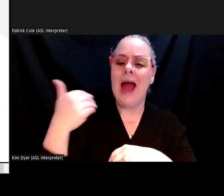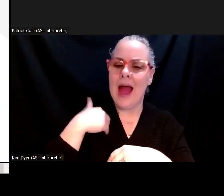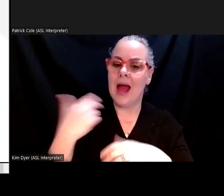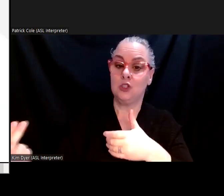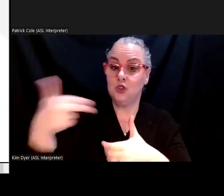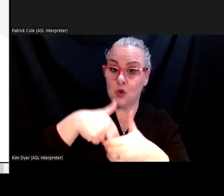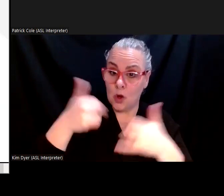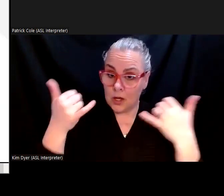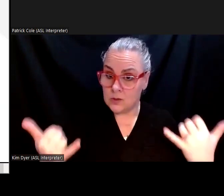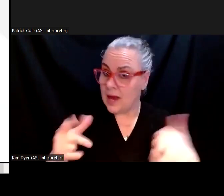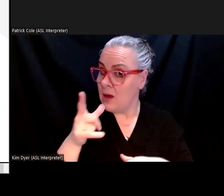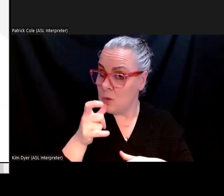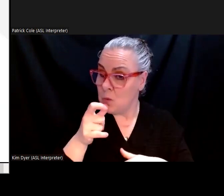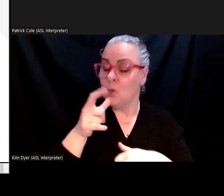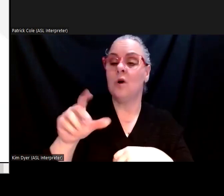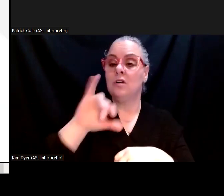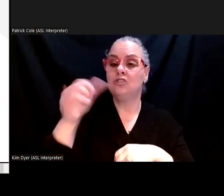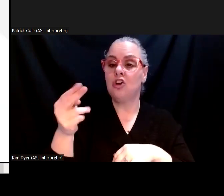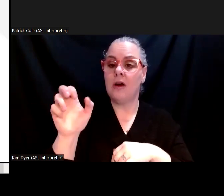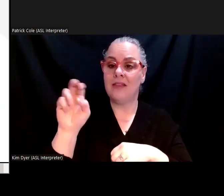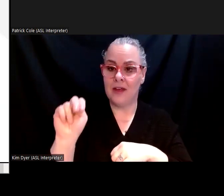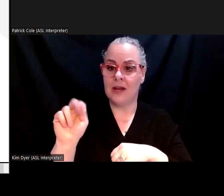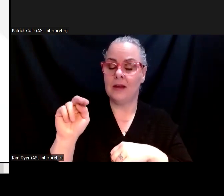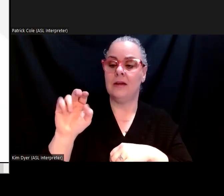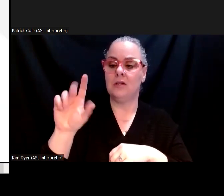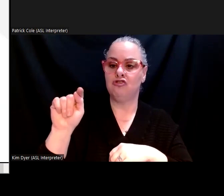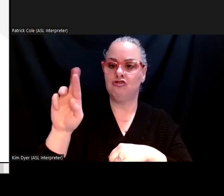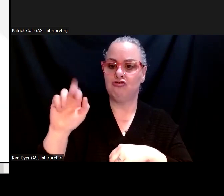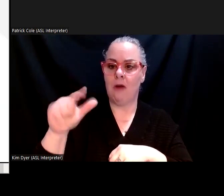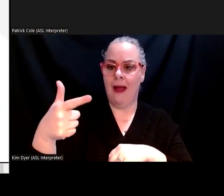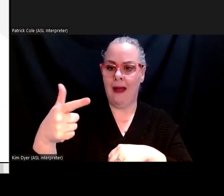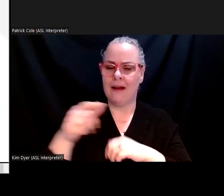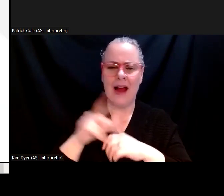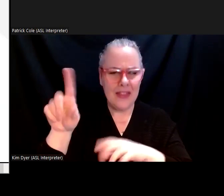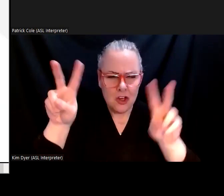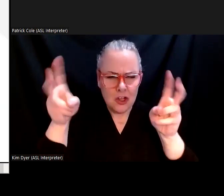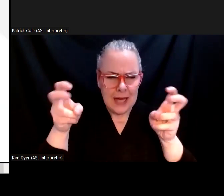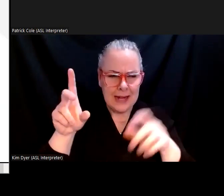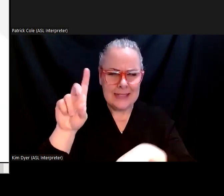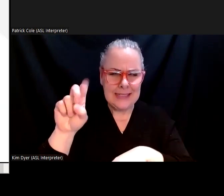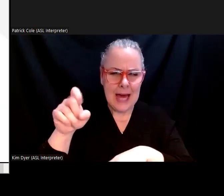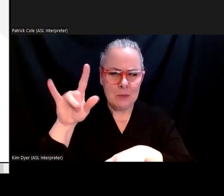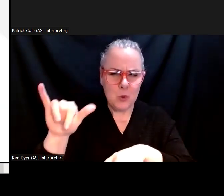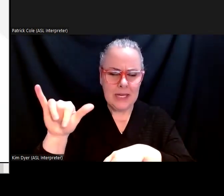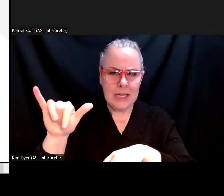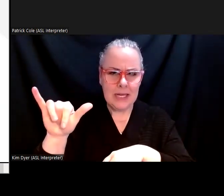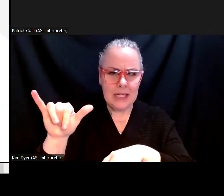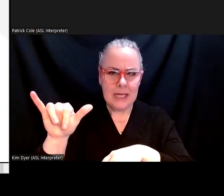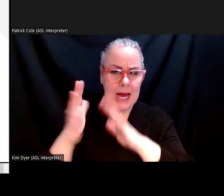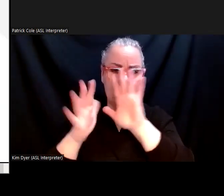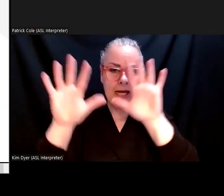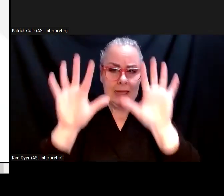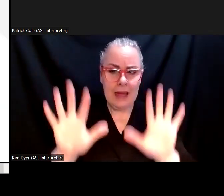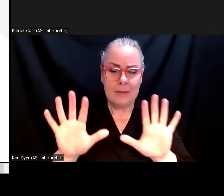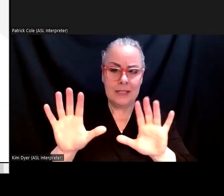joined today by Jonathan Trag. Jonathan, I believe your title is Deputy Climate Chief, and we